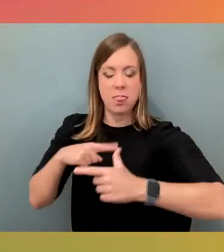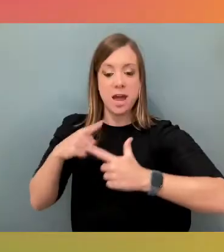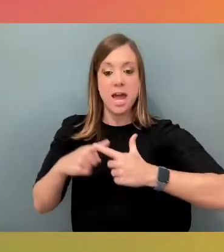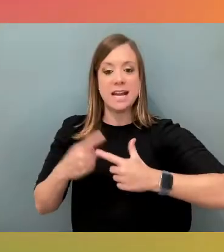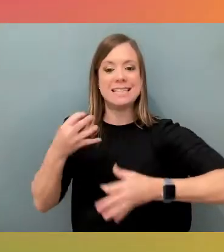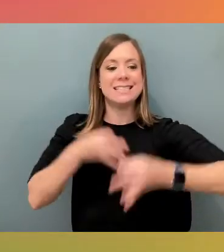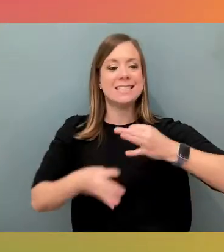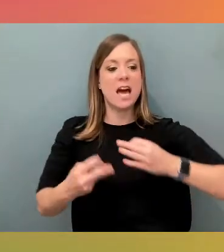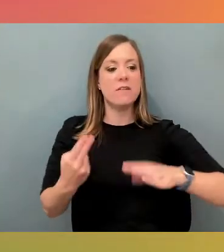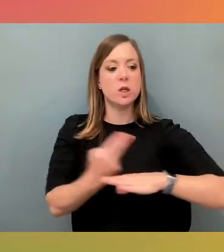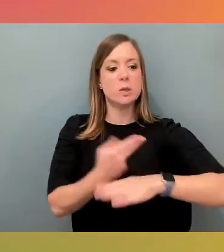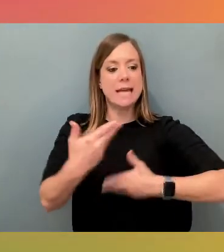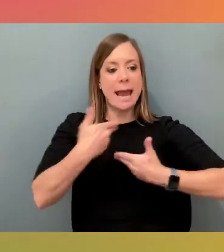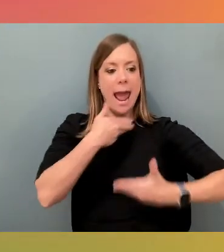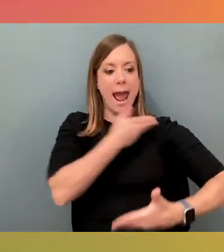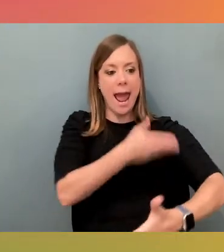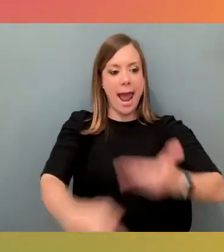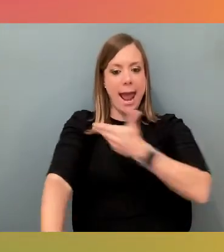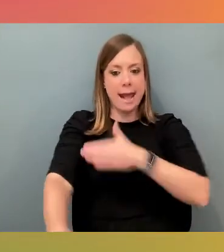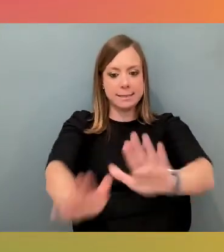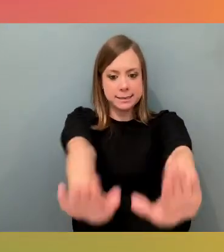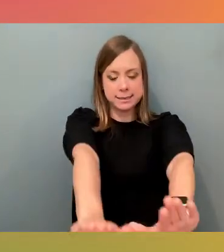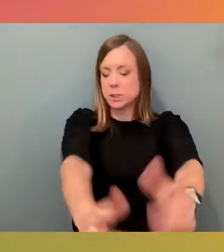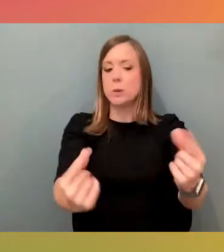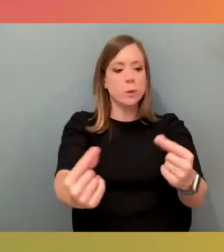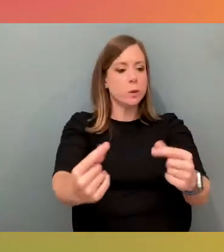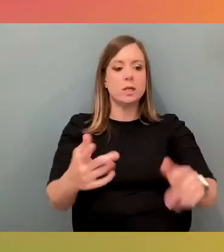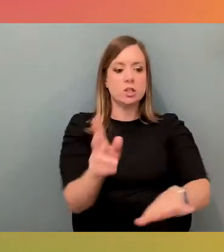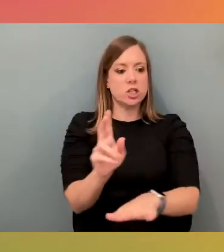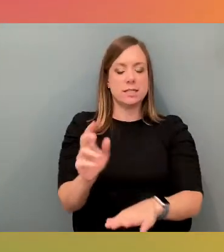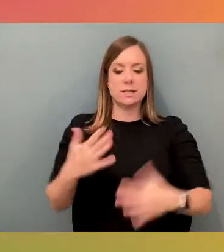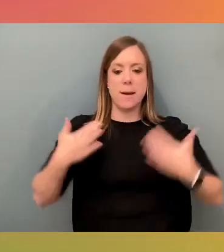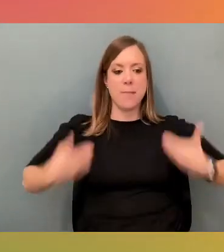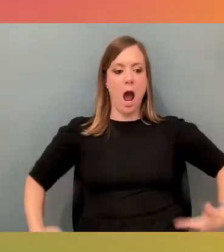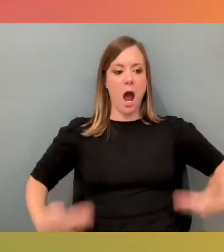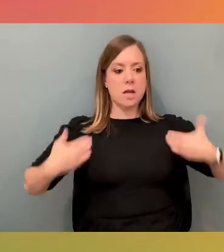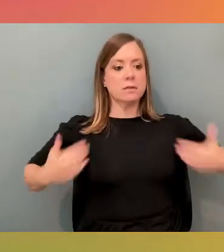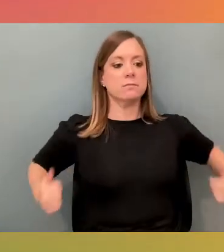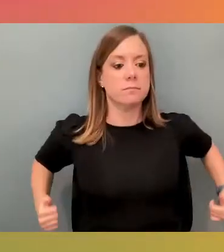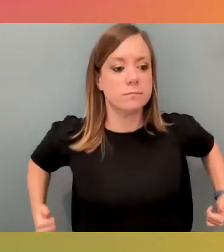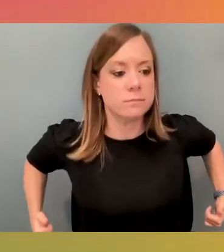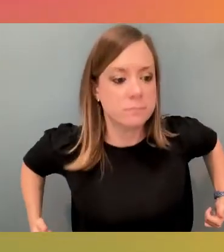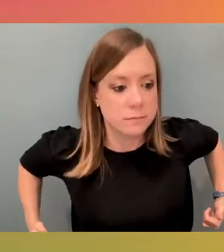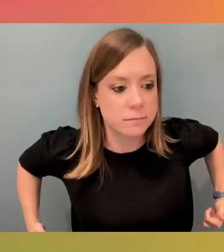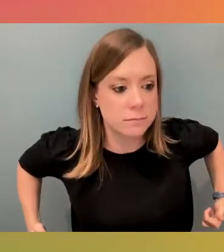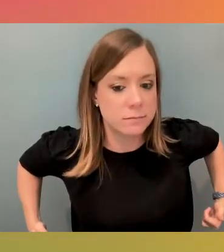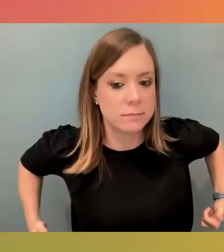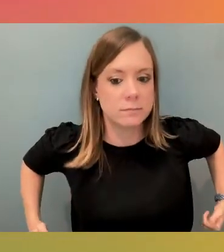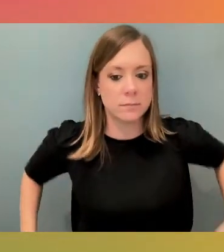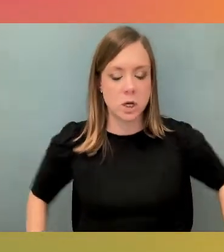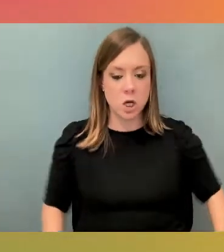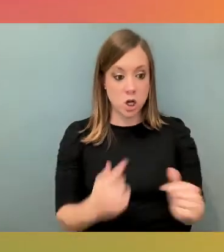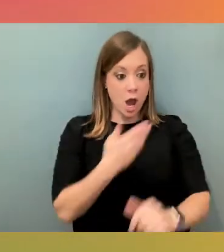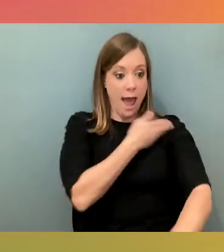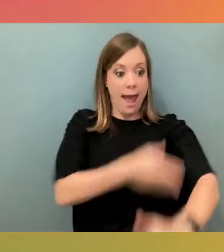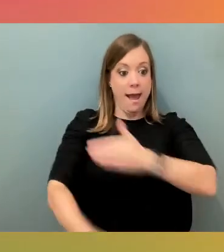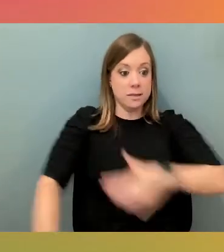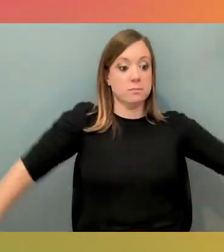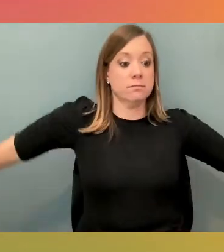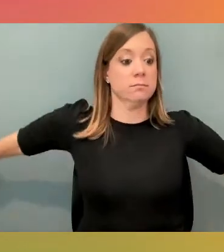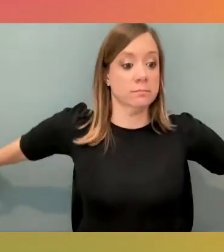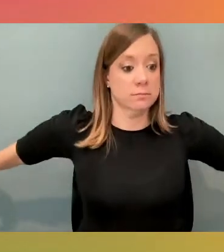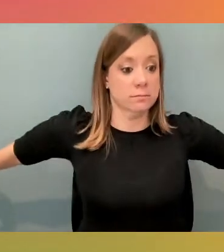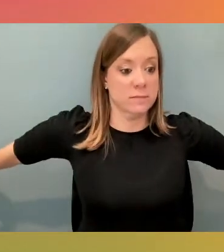lower and hover our chest down towards our legs. Again, notice how much more work this is. You really have to activate the legs. So